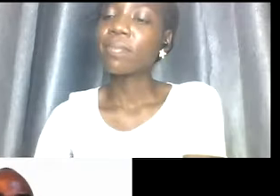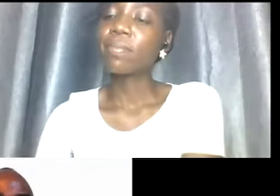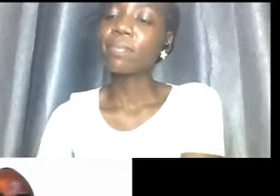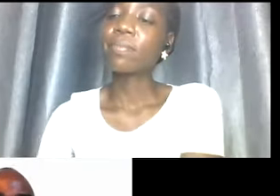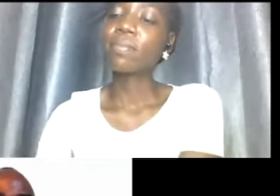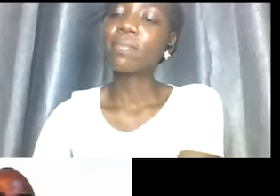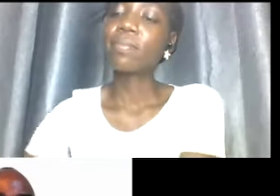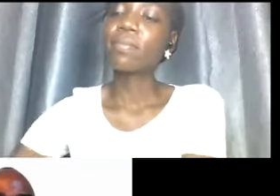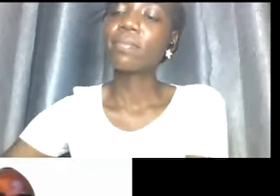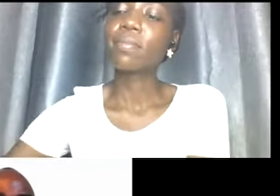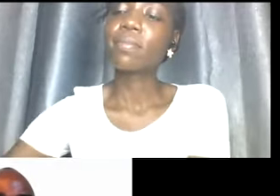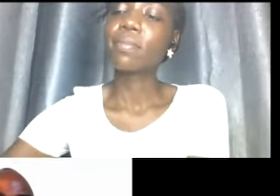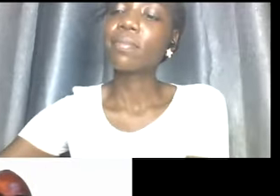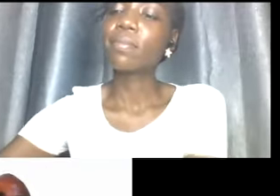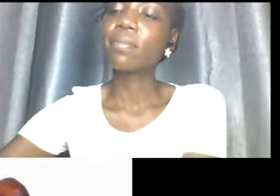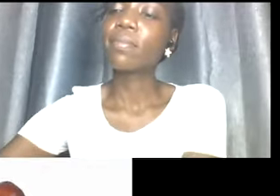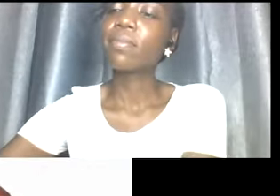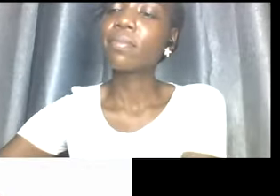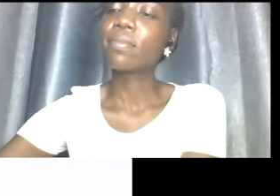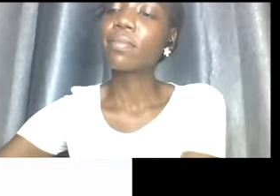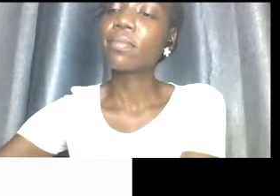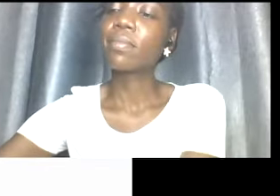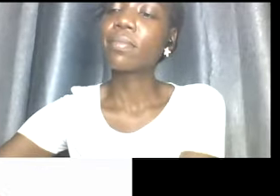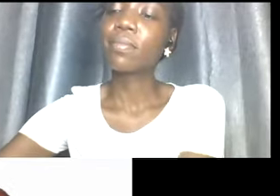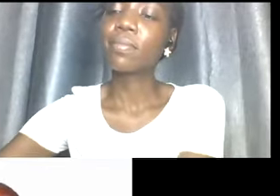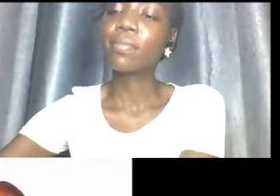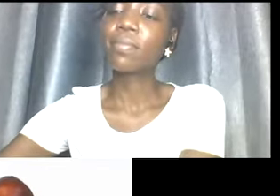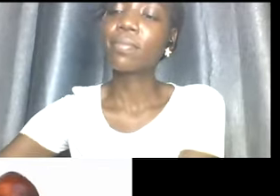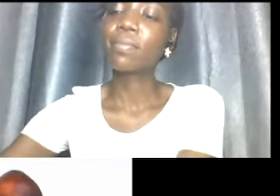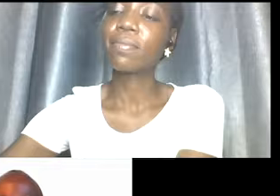The right time for questions. Okay, good time.